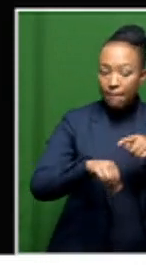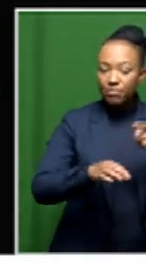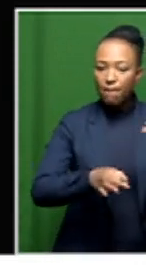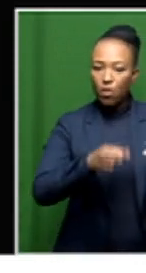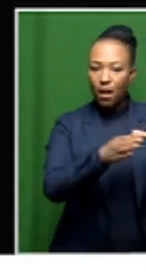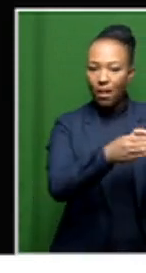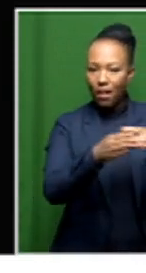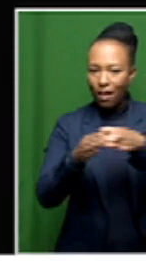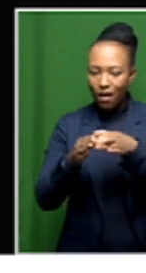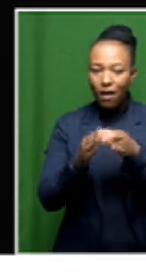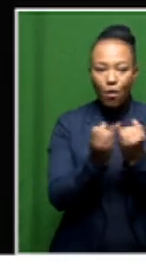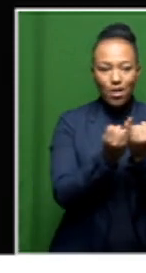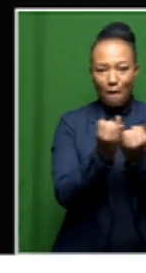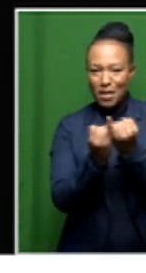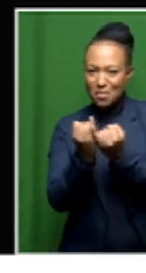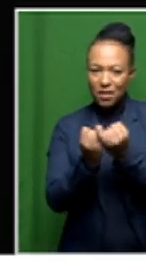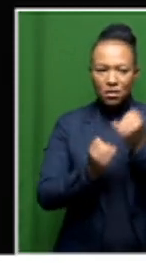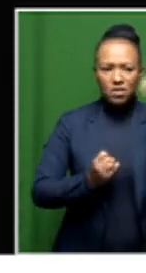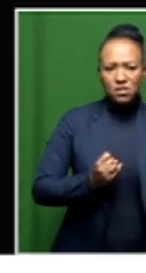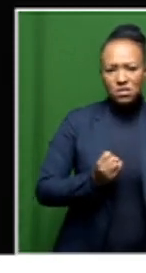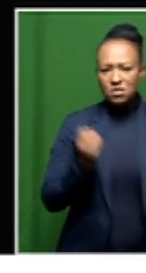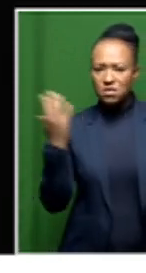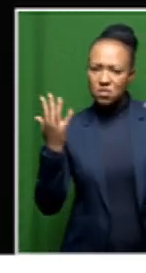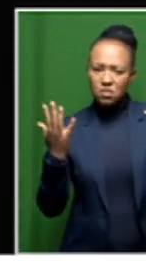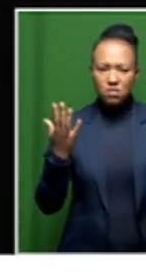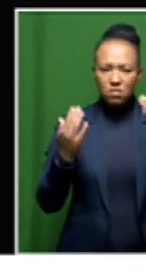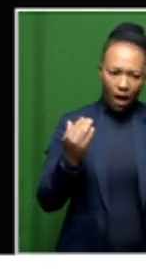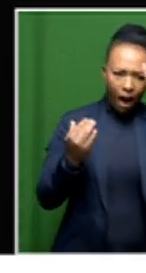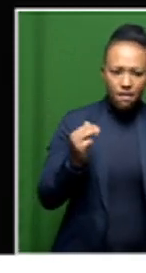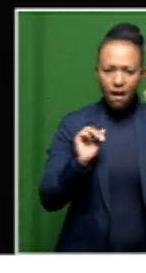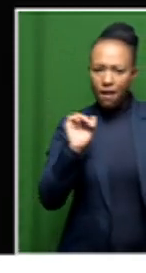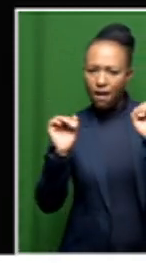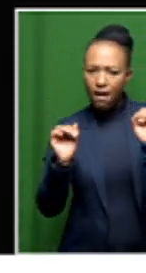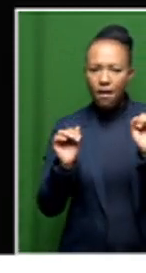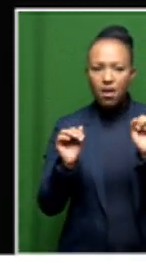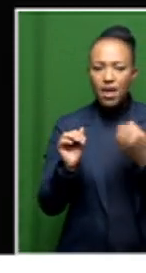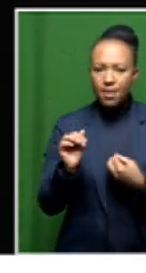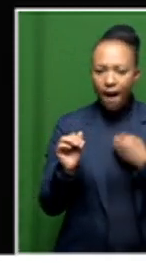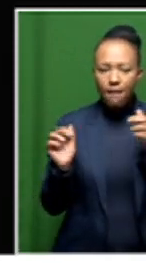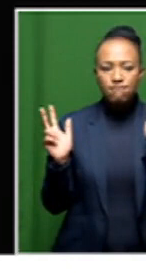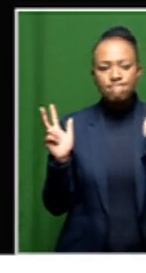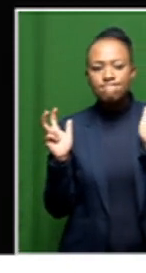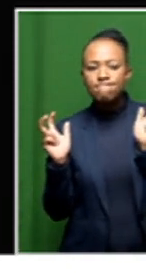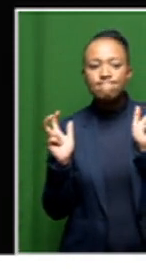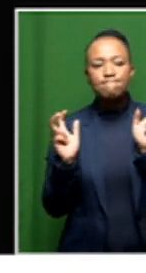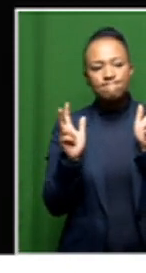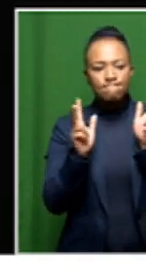parties, let them compete in the political market of ideas for young persons'